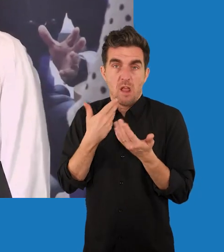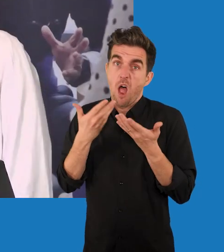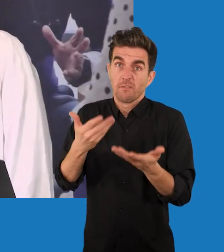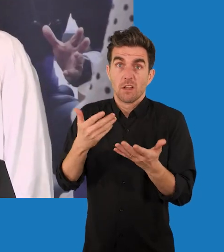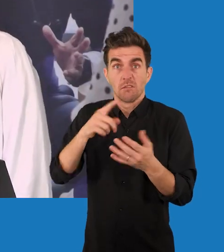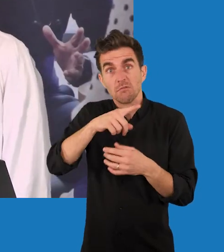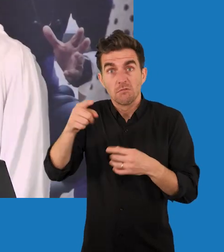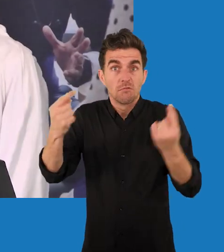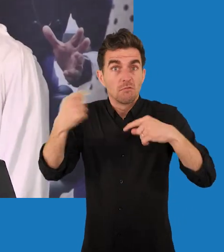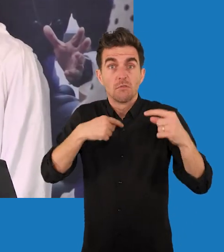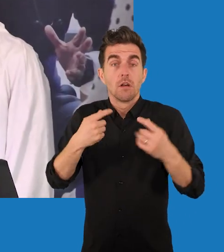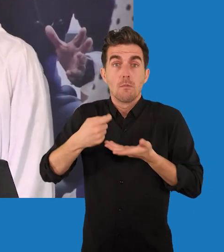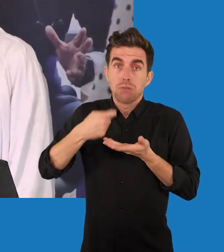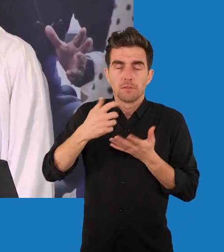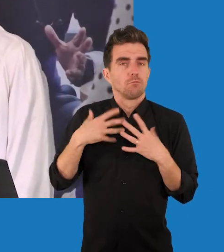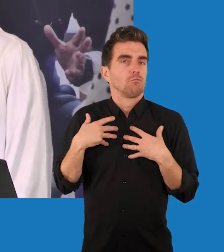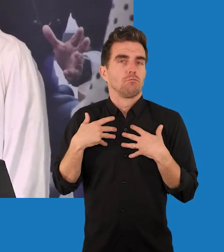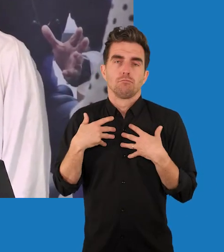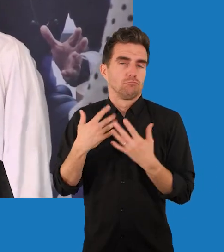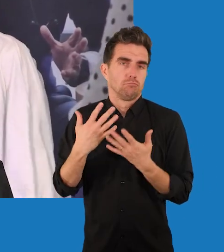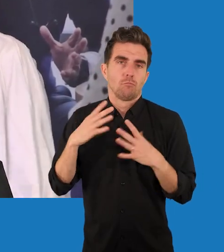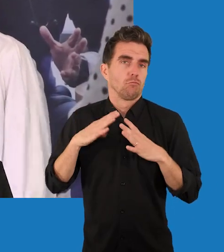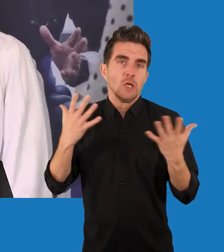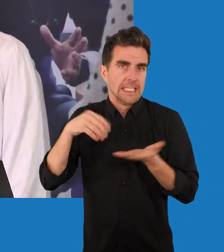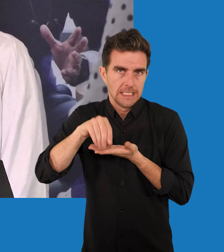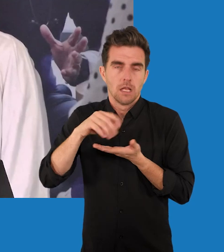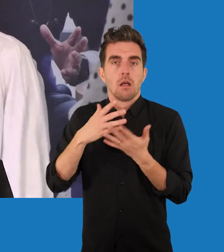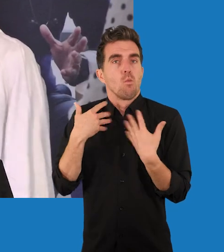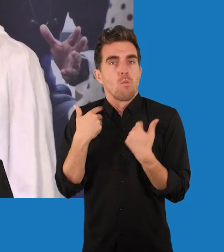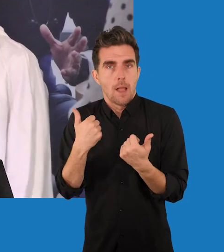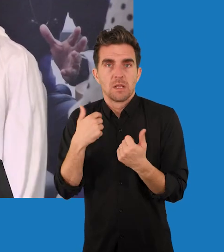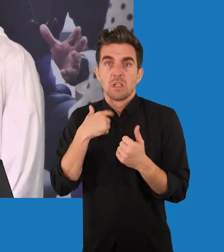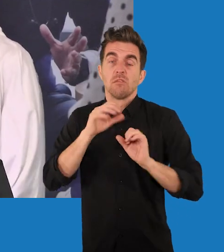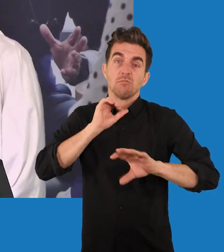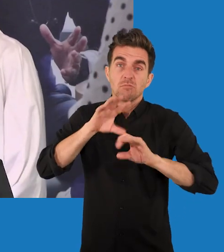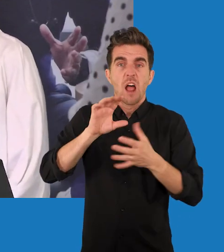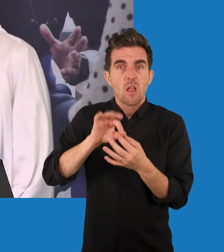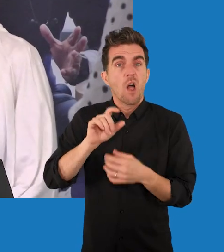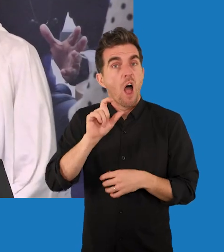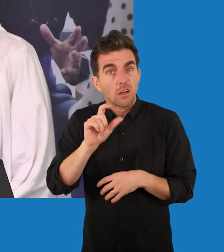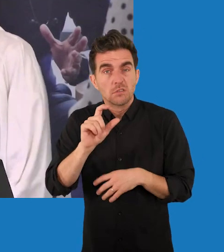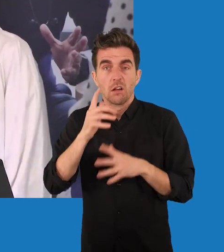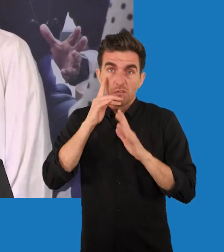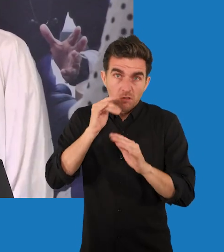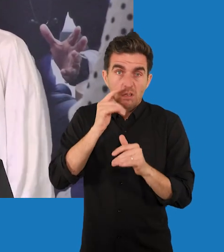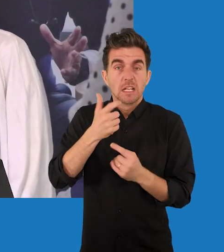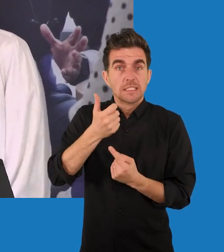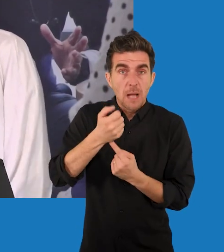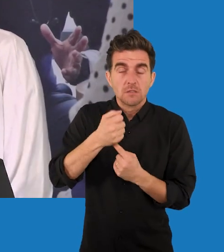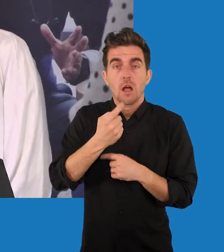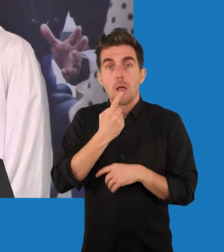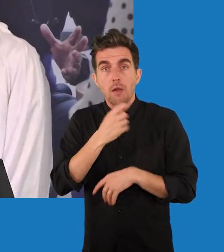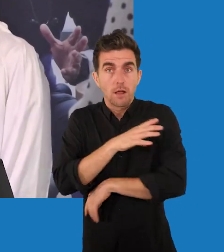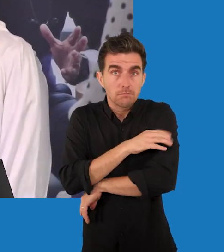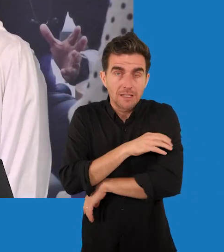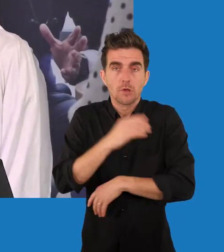free breakfast for residents. We have a wellbeing session, so we have different topics. So we've had like a cancer awareness